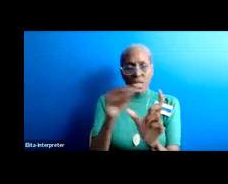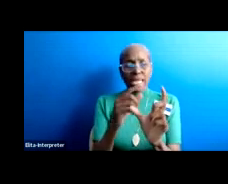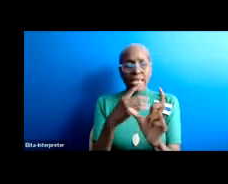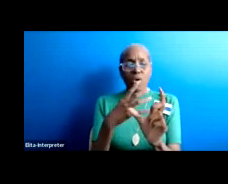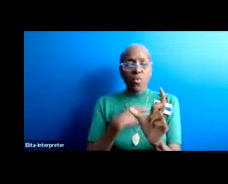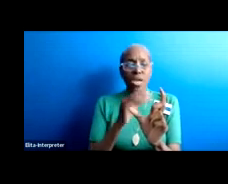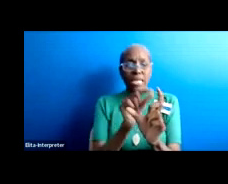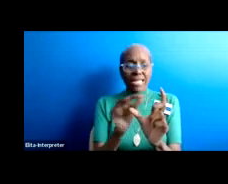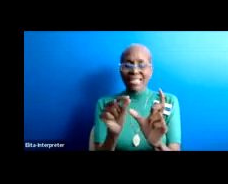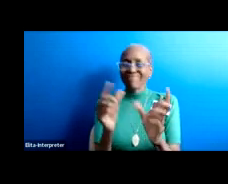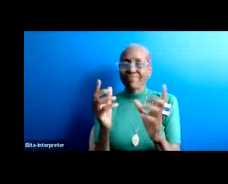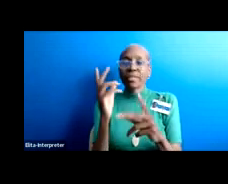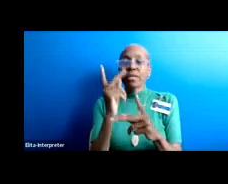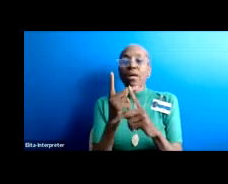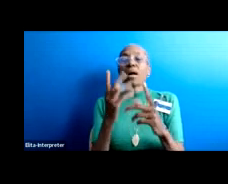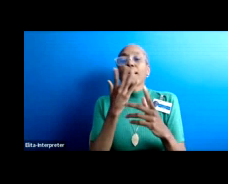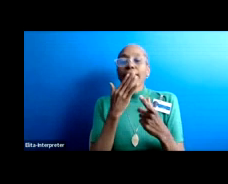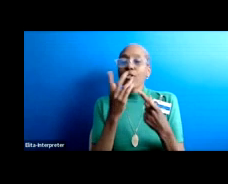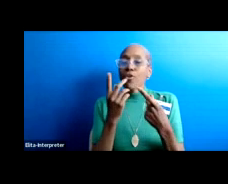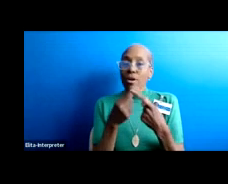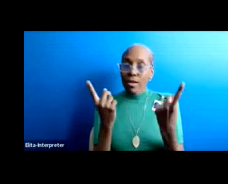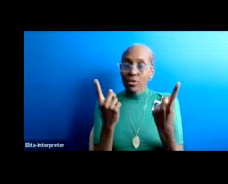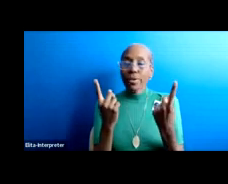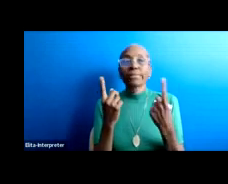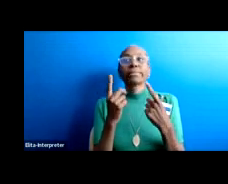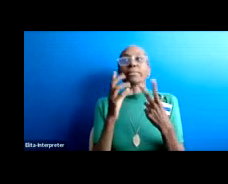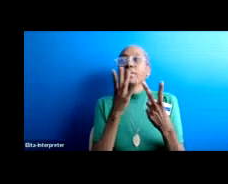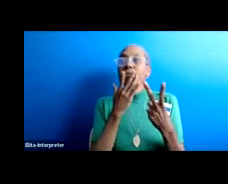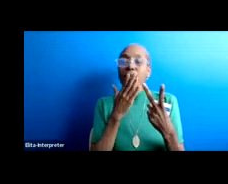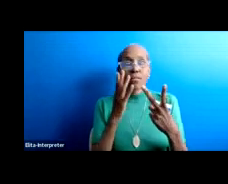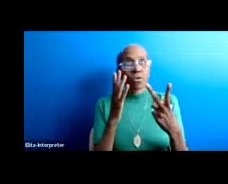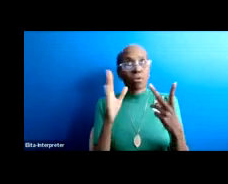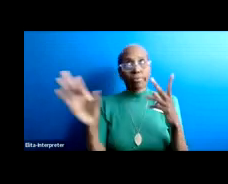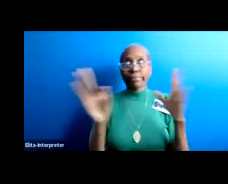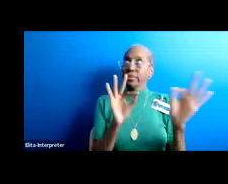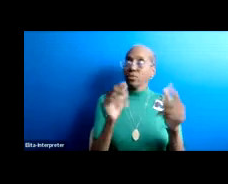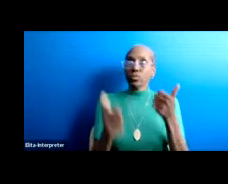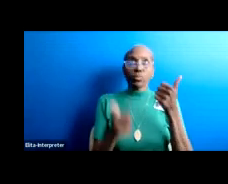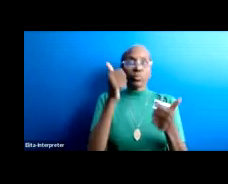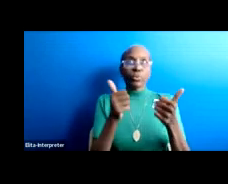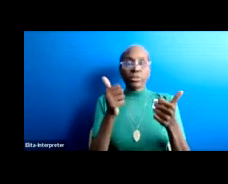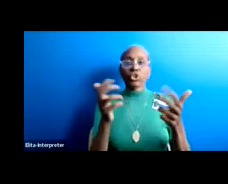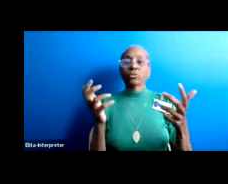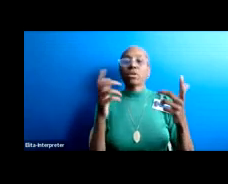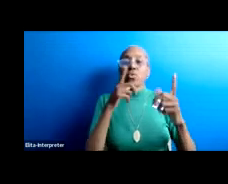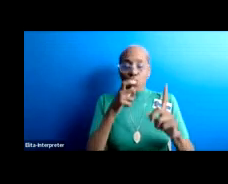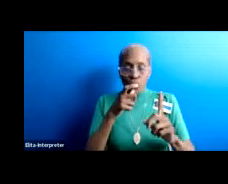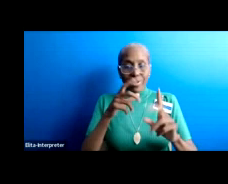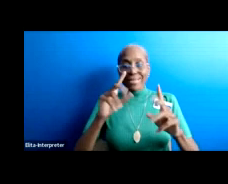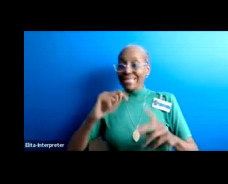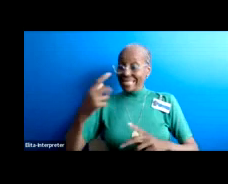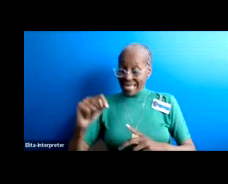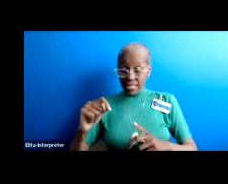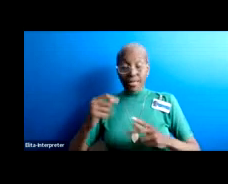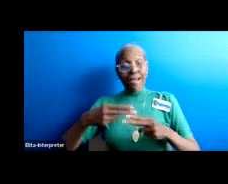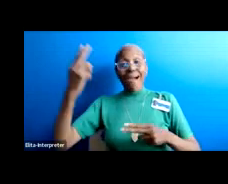to keep in mind color contrast codes. So when you're coding out colors, make sure you're picking those sort of hex codes that will